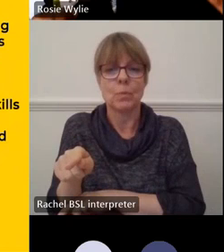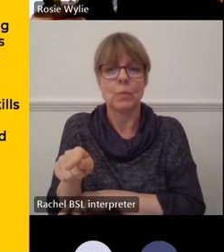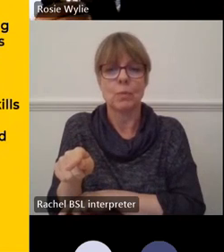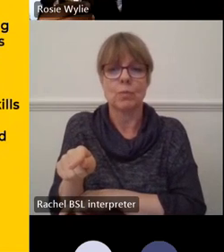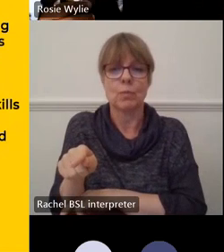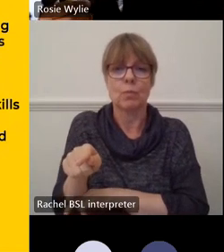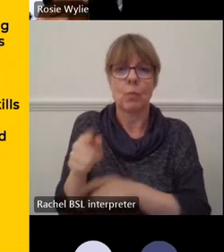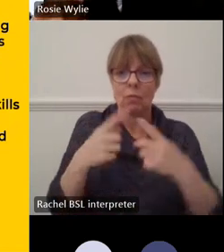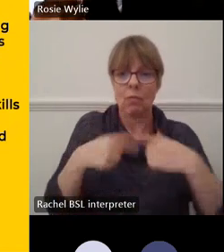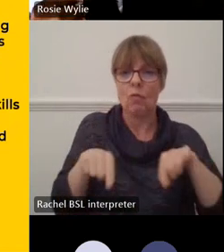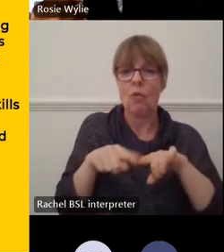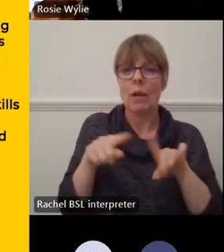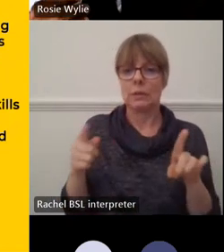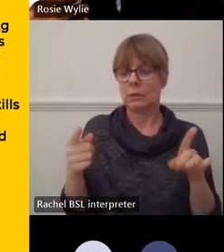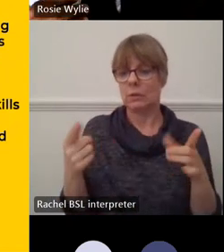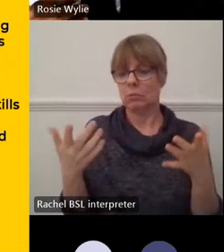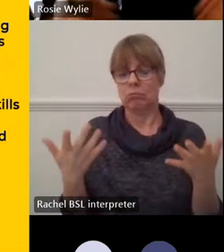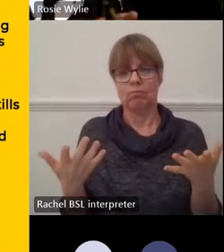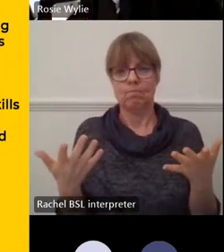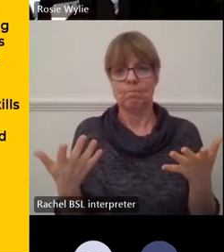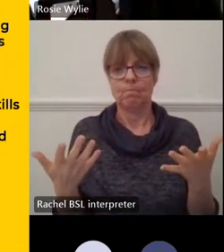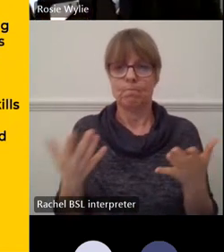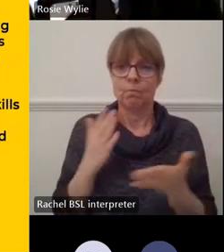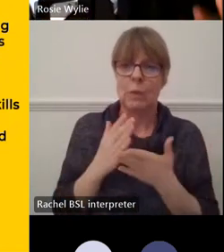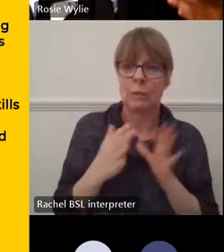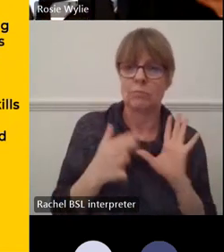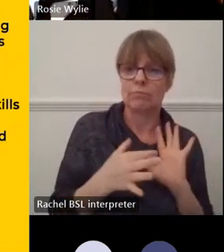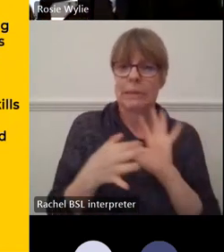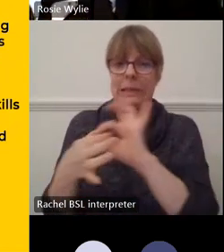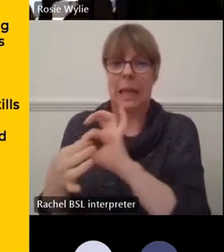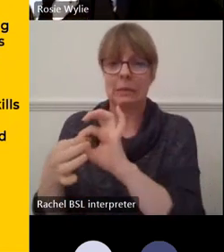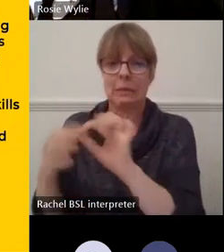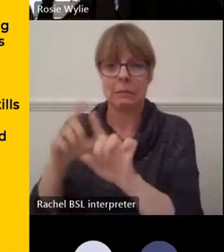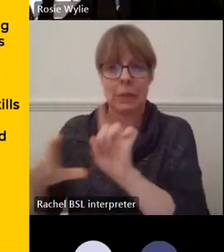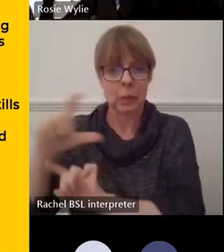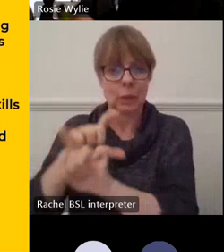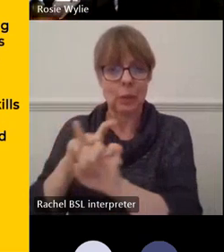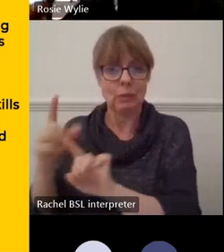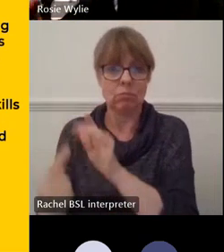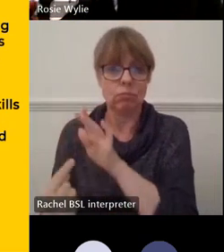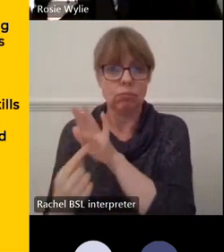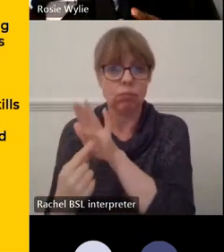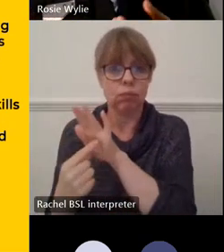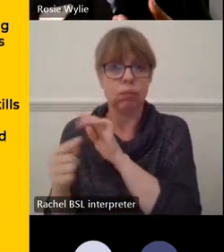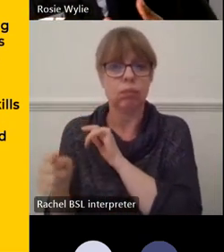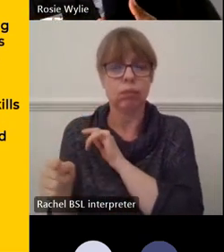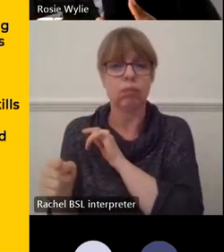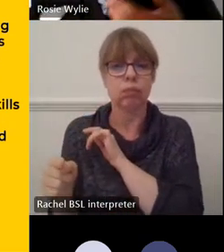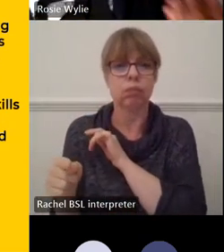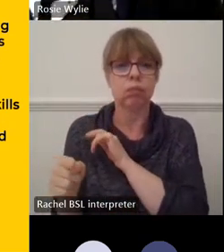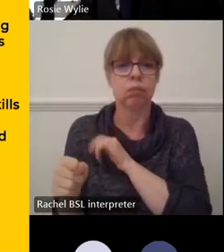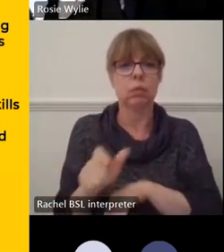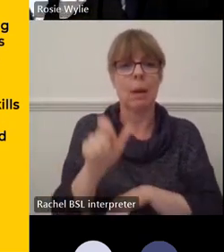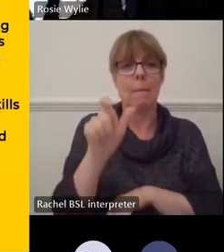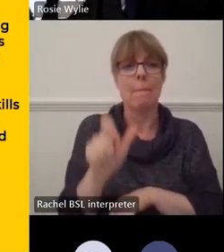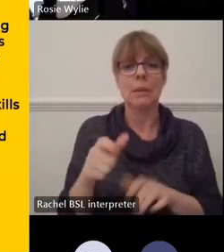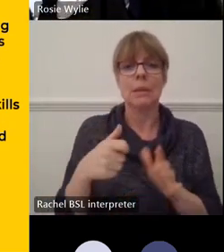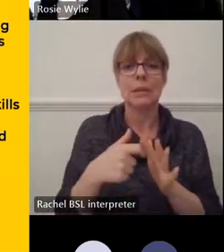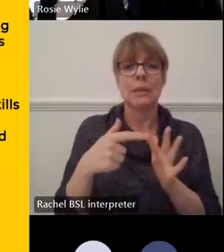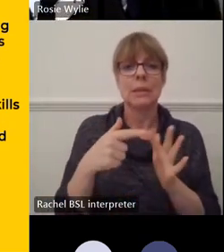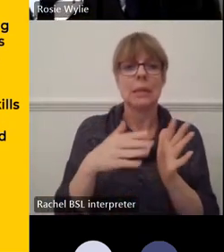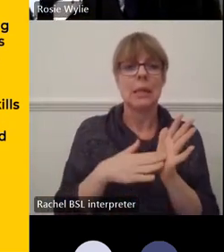us to be able to connect with this community, Kemi, whom you see here, is